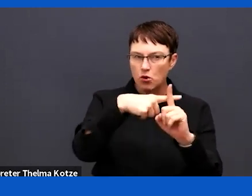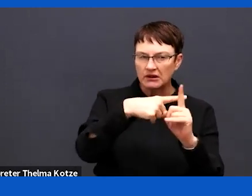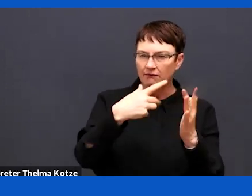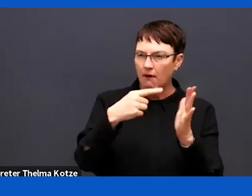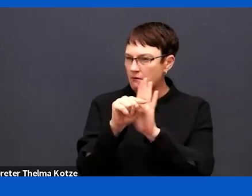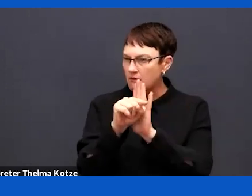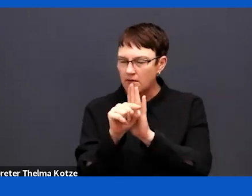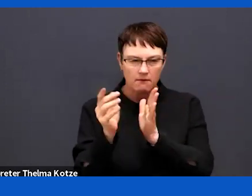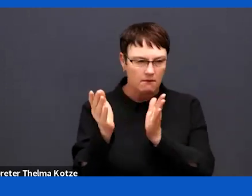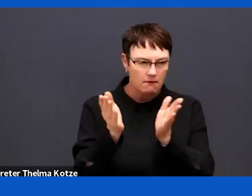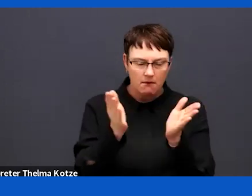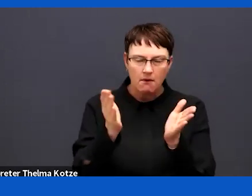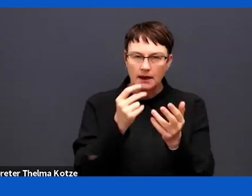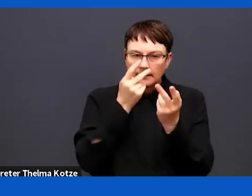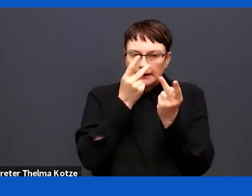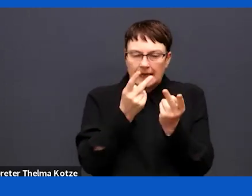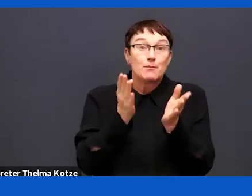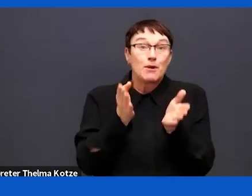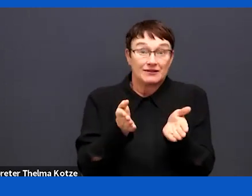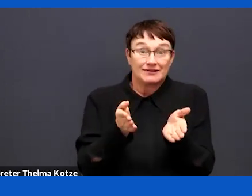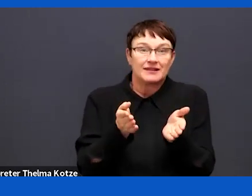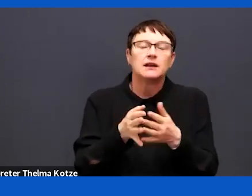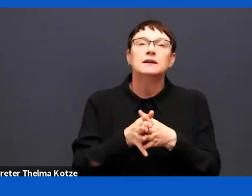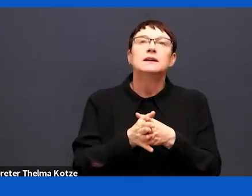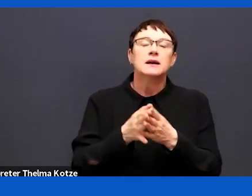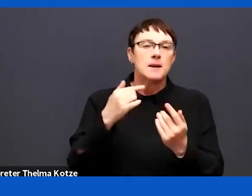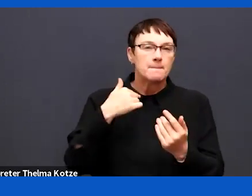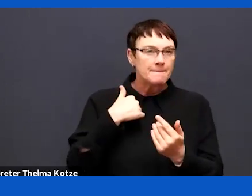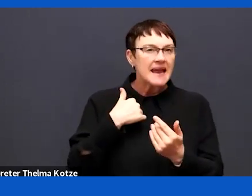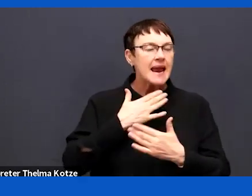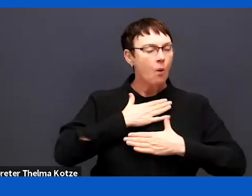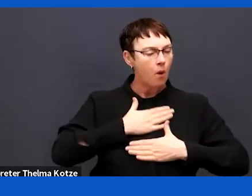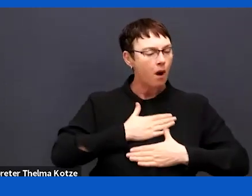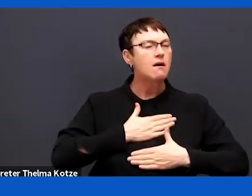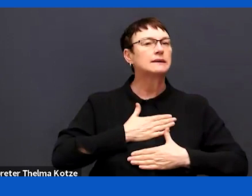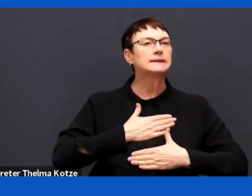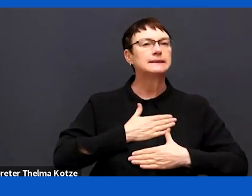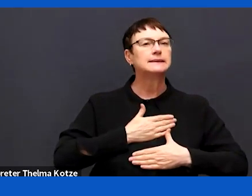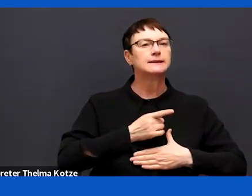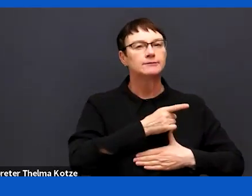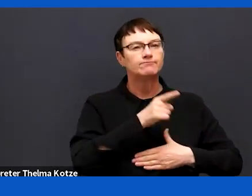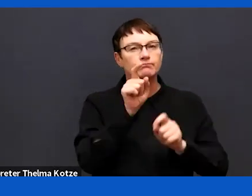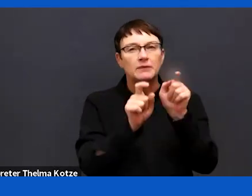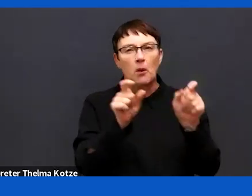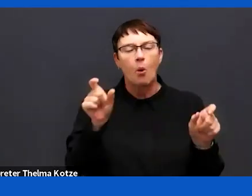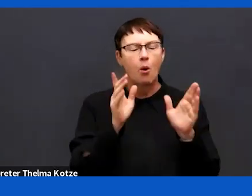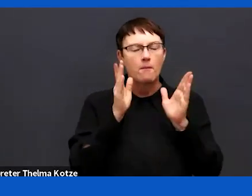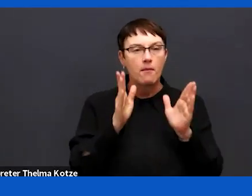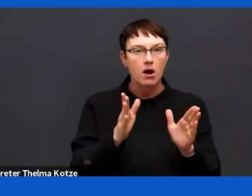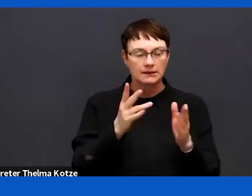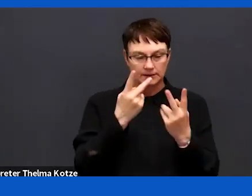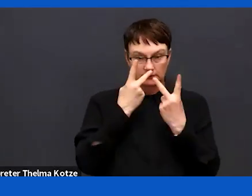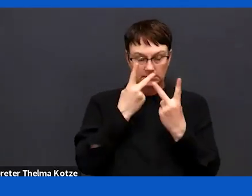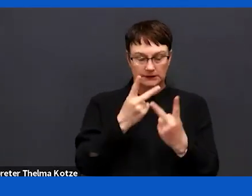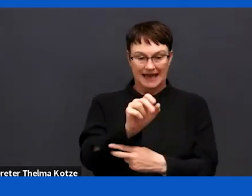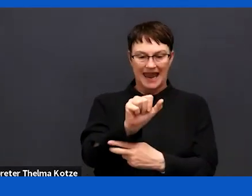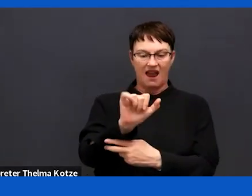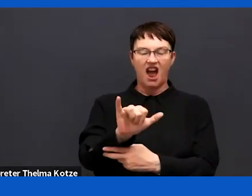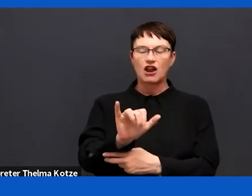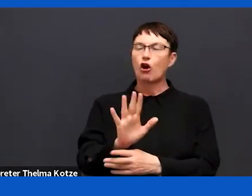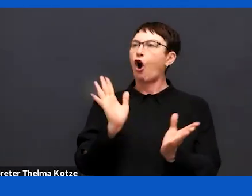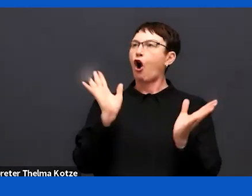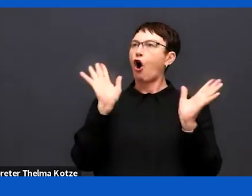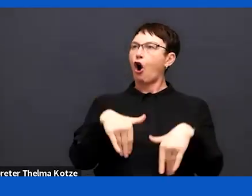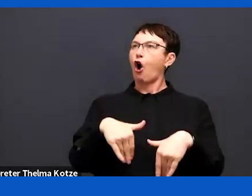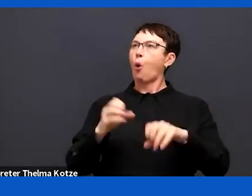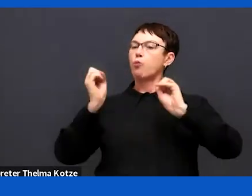be advocating for, I would say, the responsible use of AI. But I also think that we need to provide